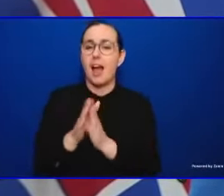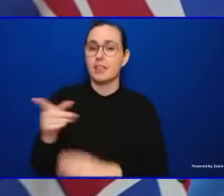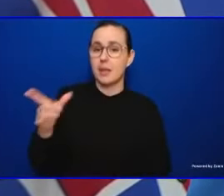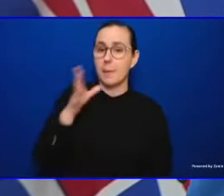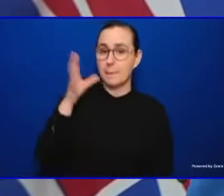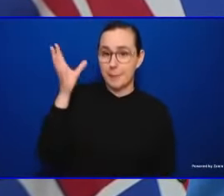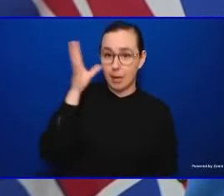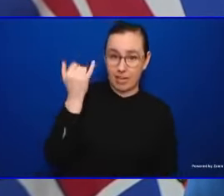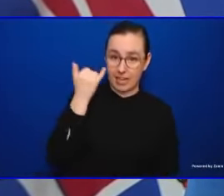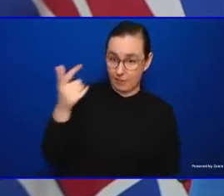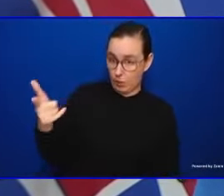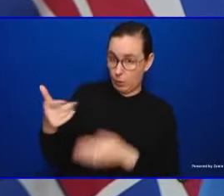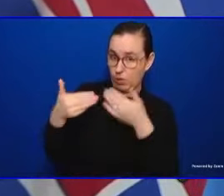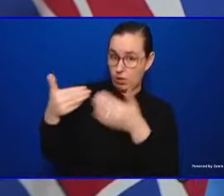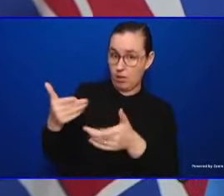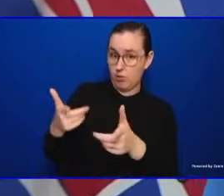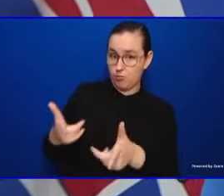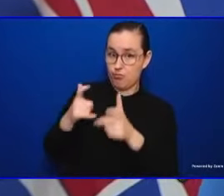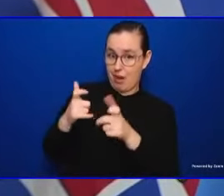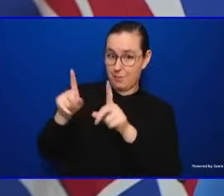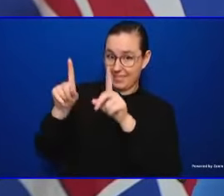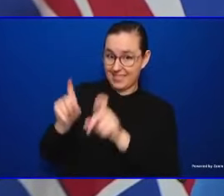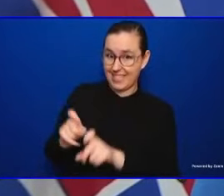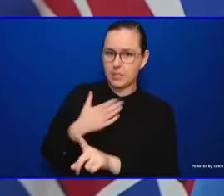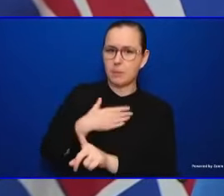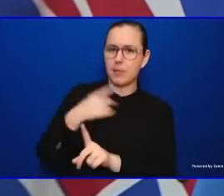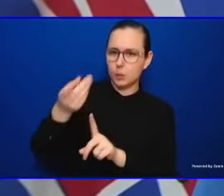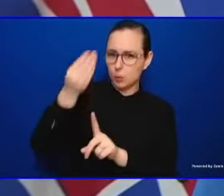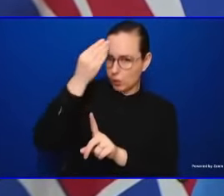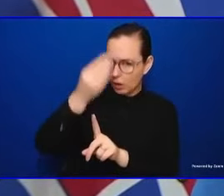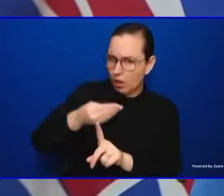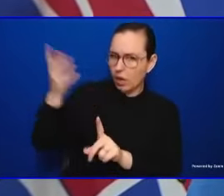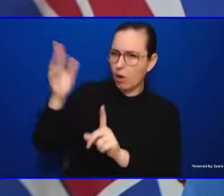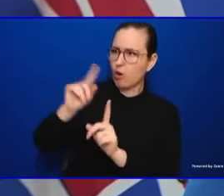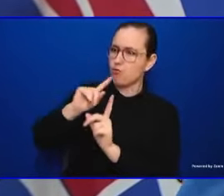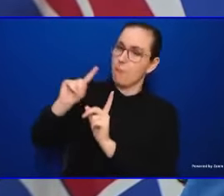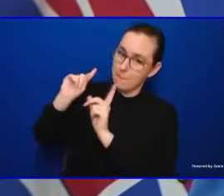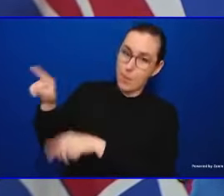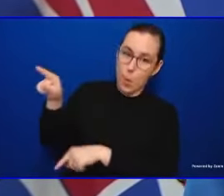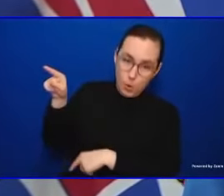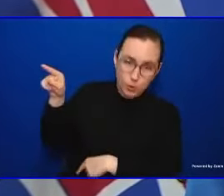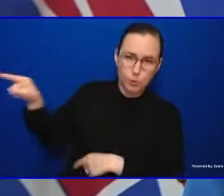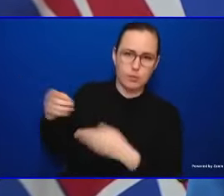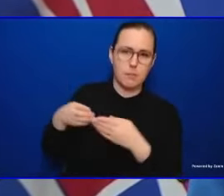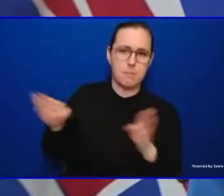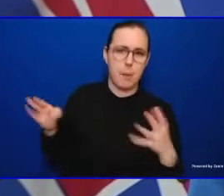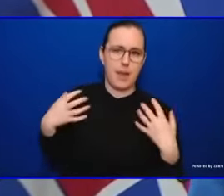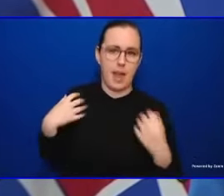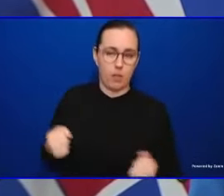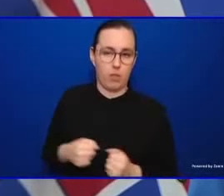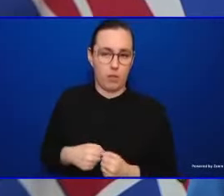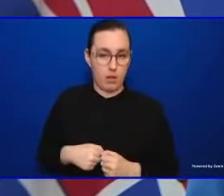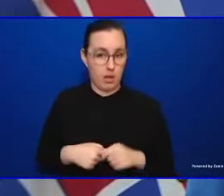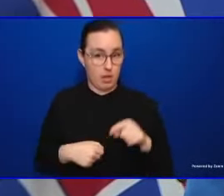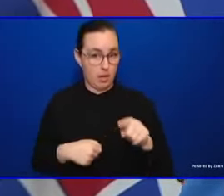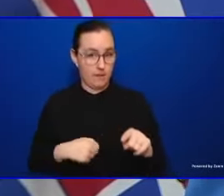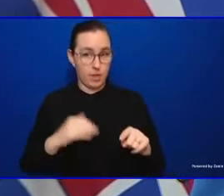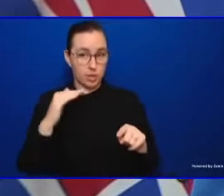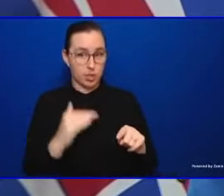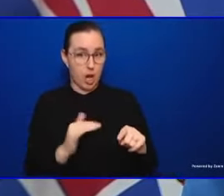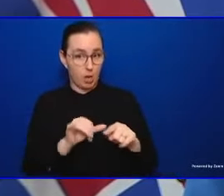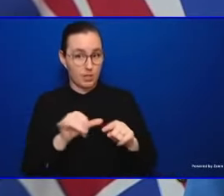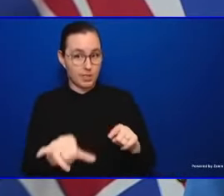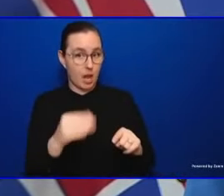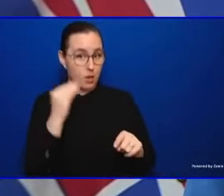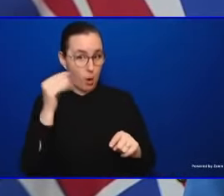the school if their child is staying home because of illness. By working together, we will be able to best understand what's